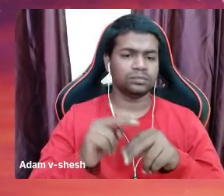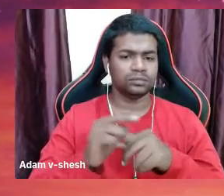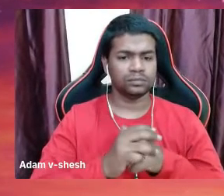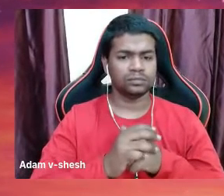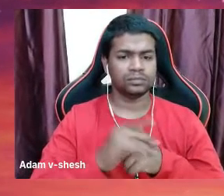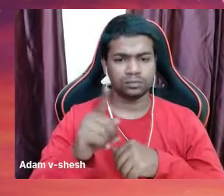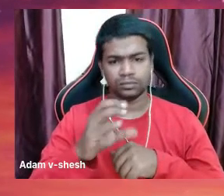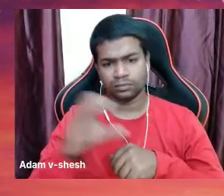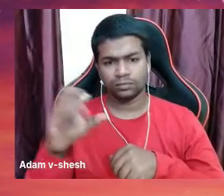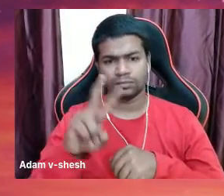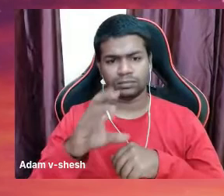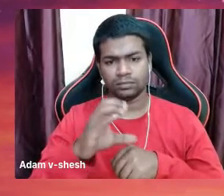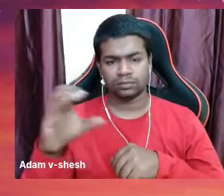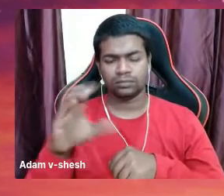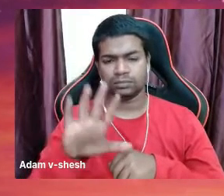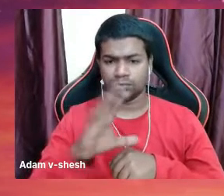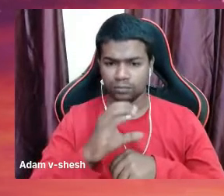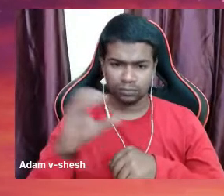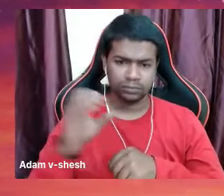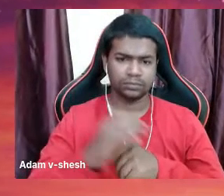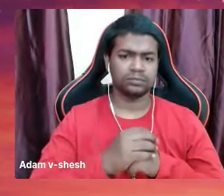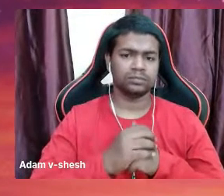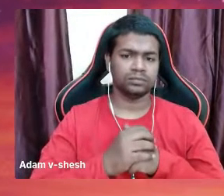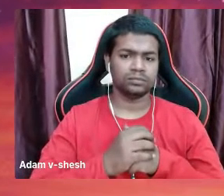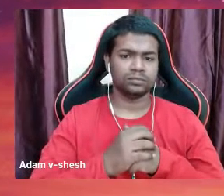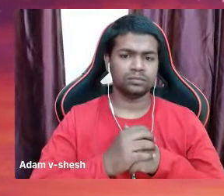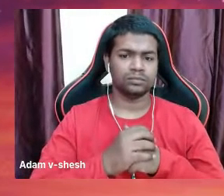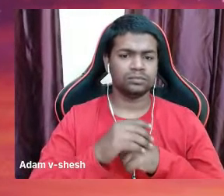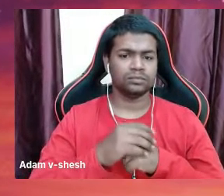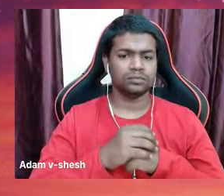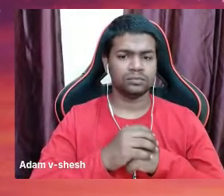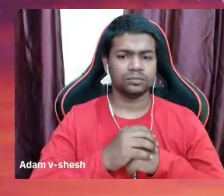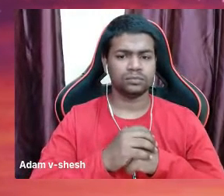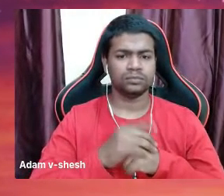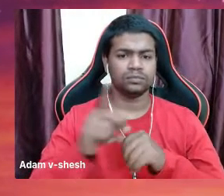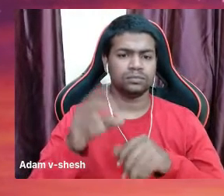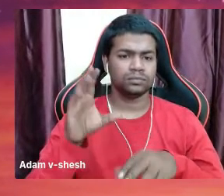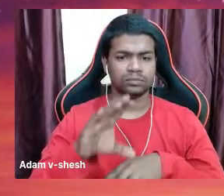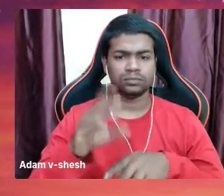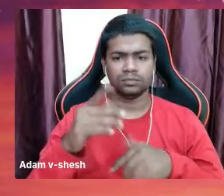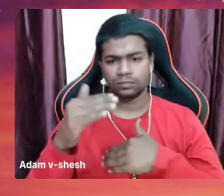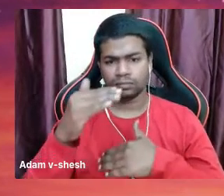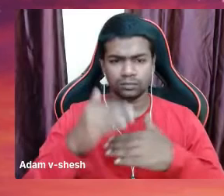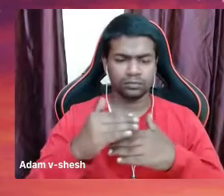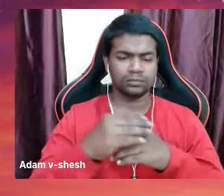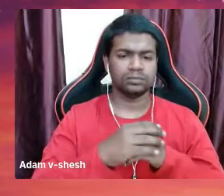1 crore or 2 crores or 5 crore minimums, which obviously then considerably limits the audience